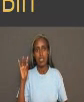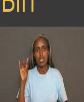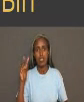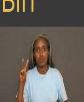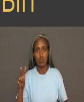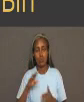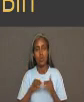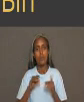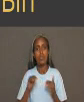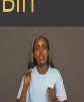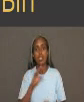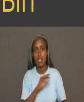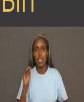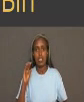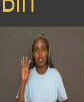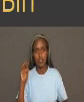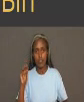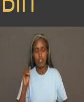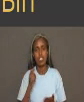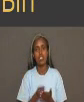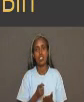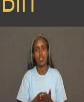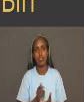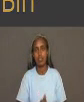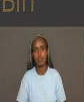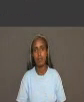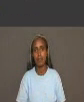182 birr and 50 cents.